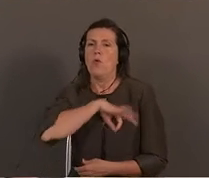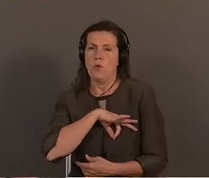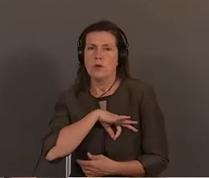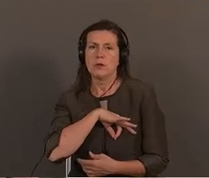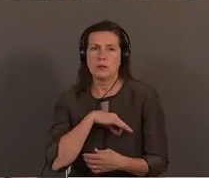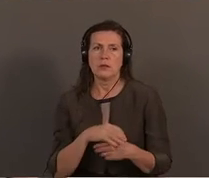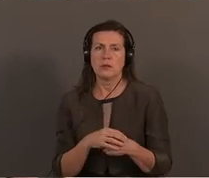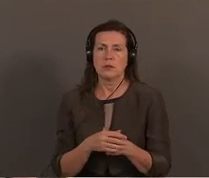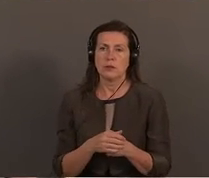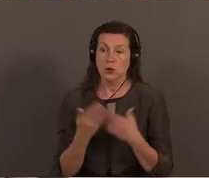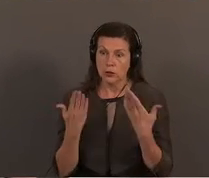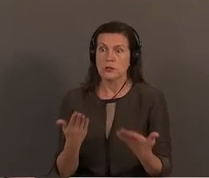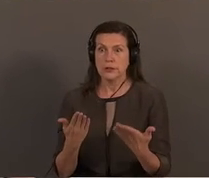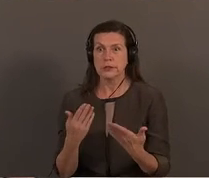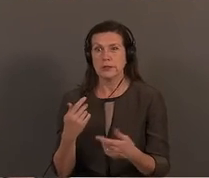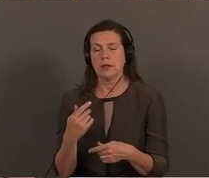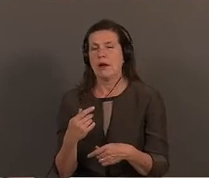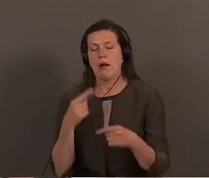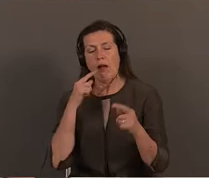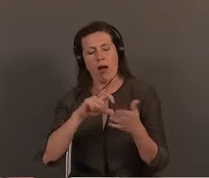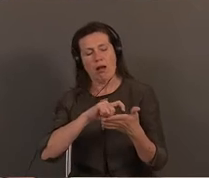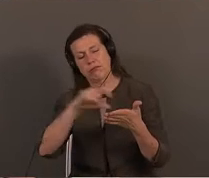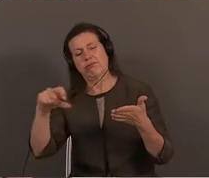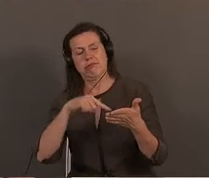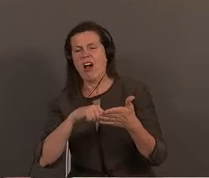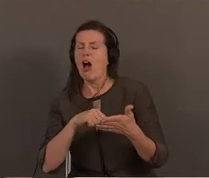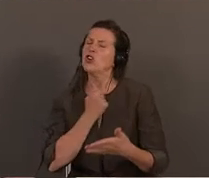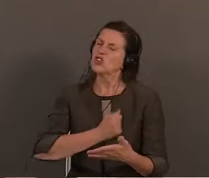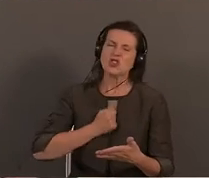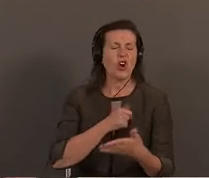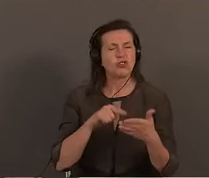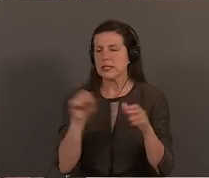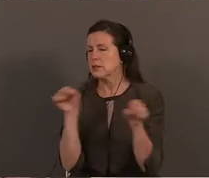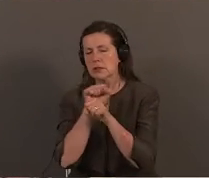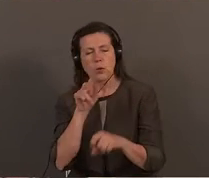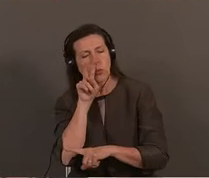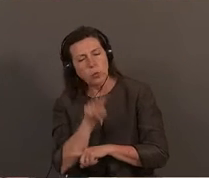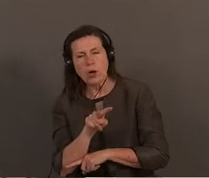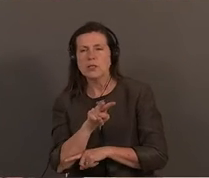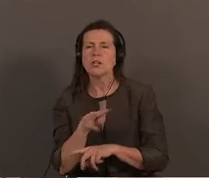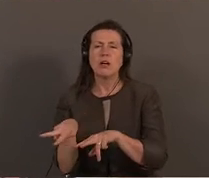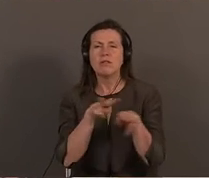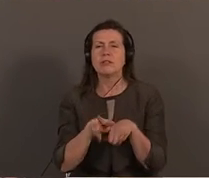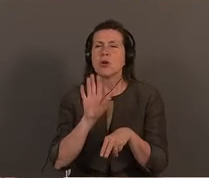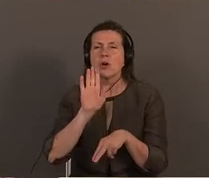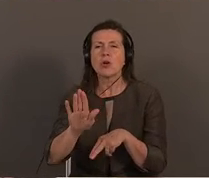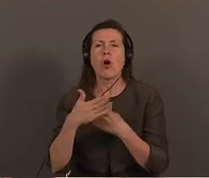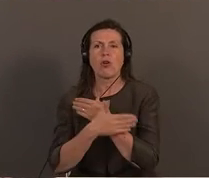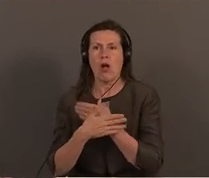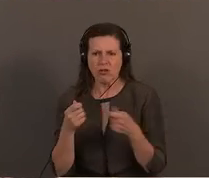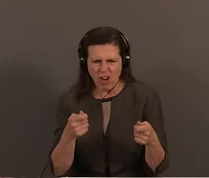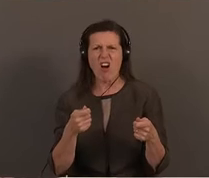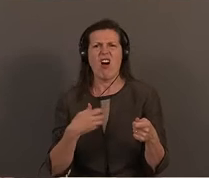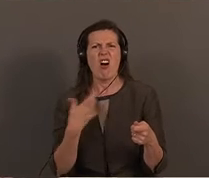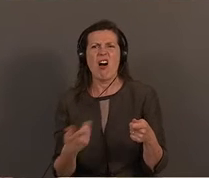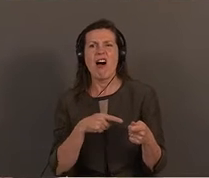notices. Sorry, this video is not available in your country. Not so nice message, but I think all the people in